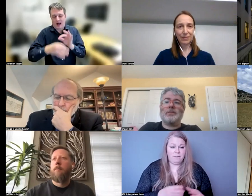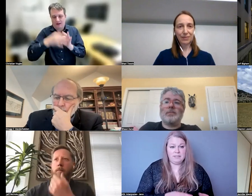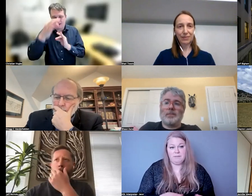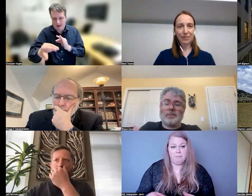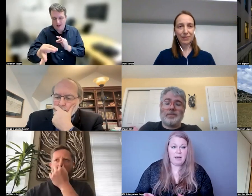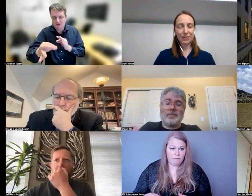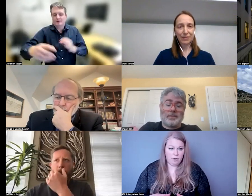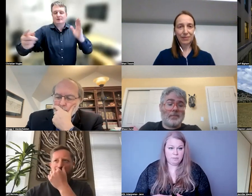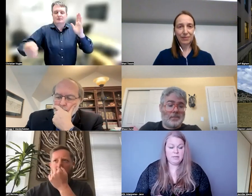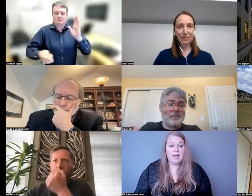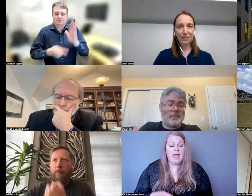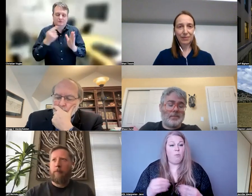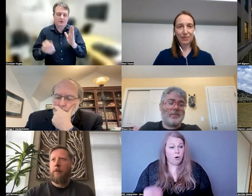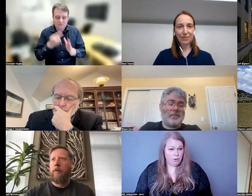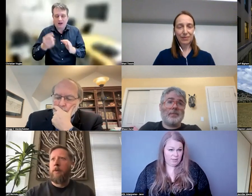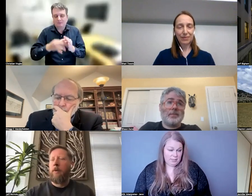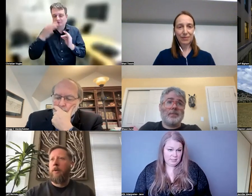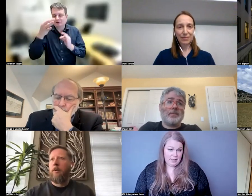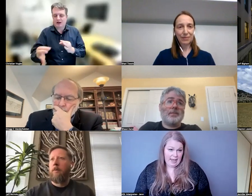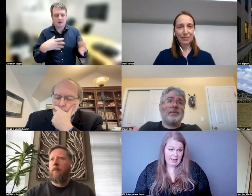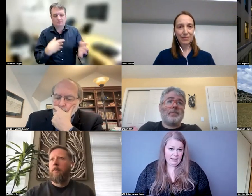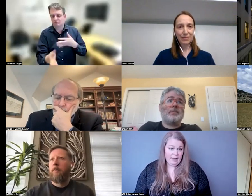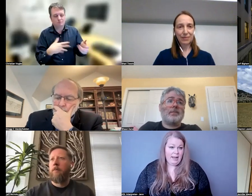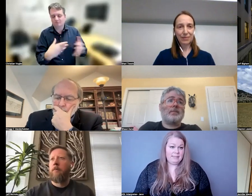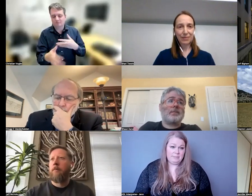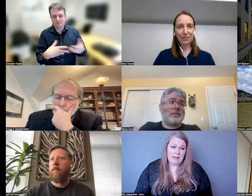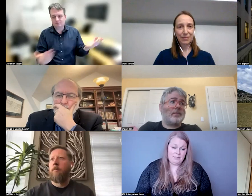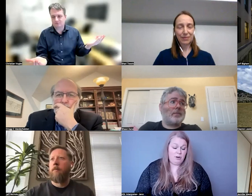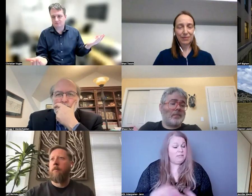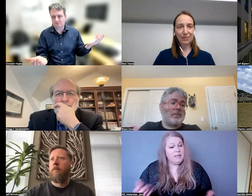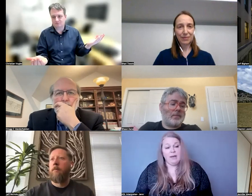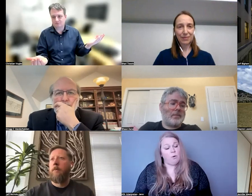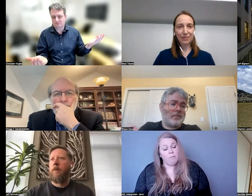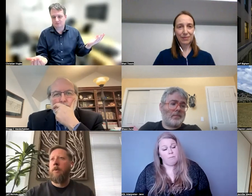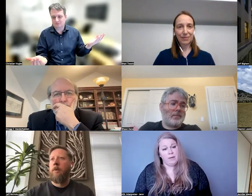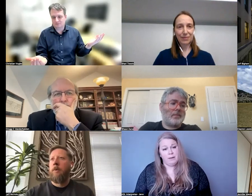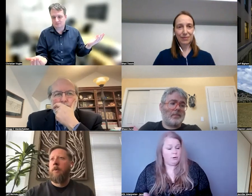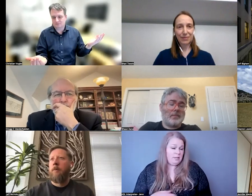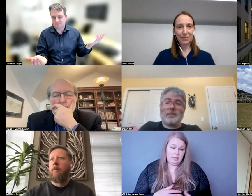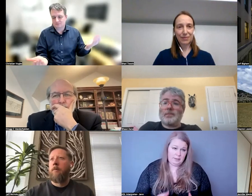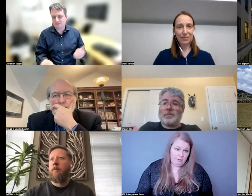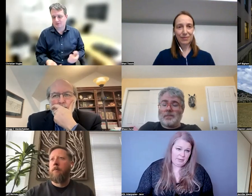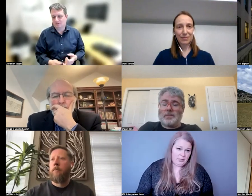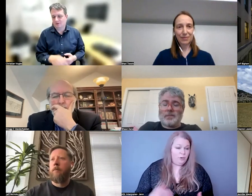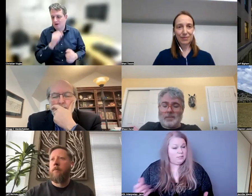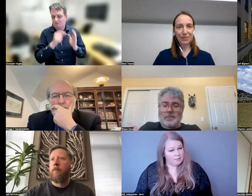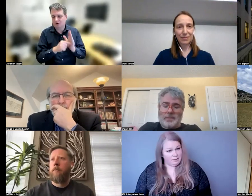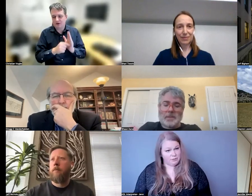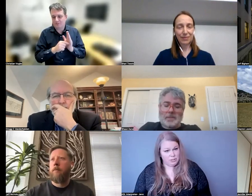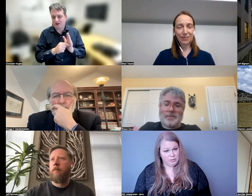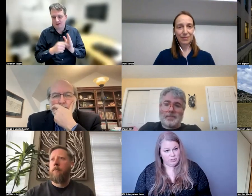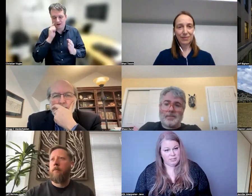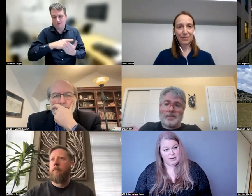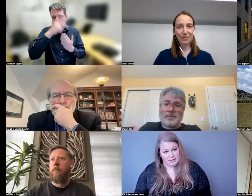work on these different platforms and work with this delay. And sometimes, a delay won't be impertinent to the information, whereas in